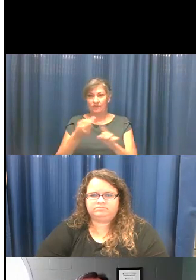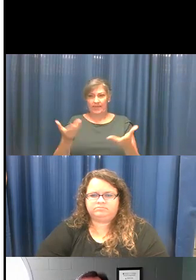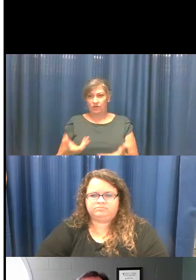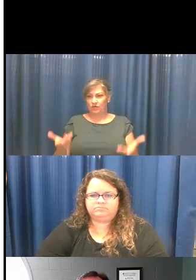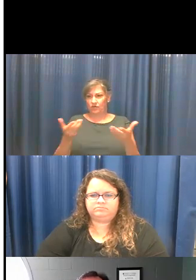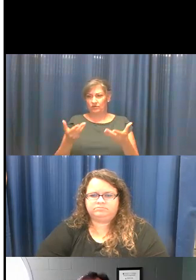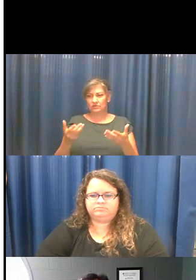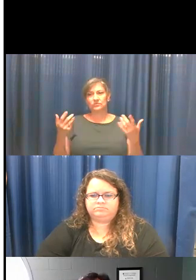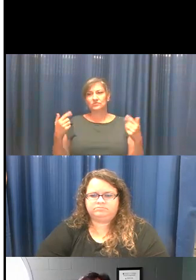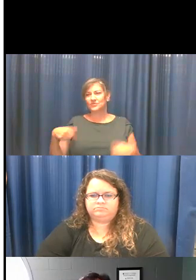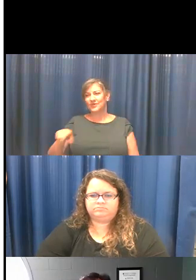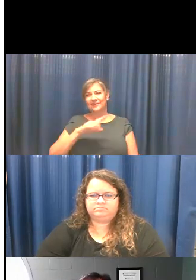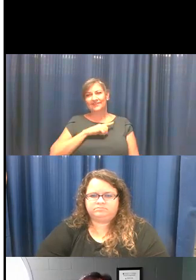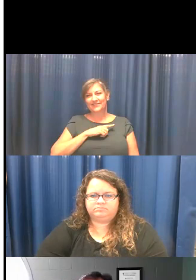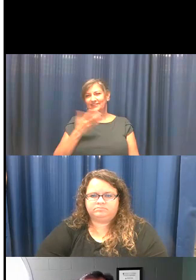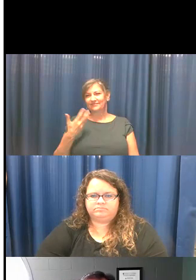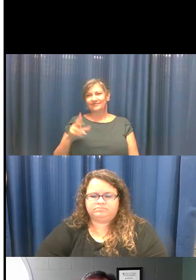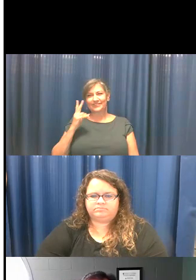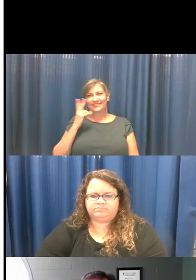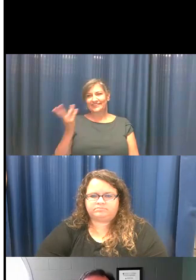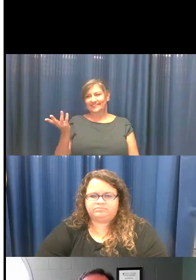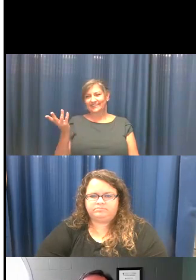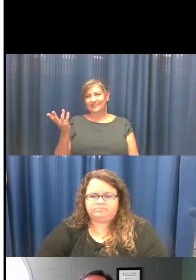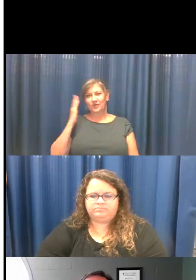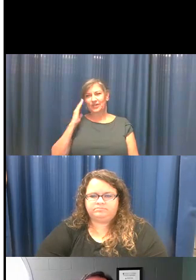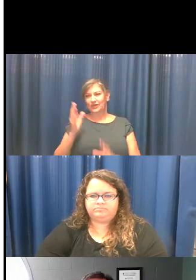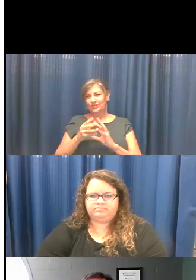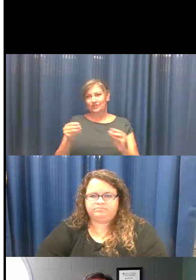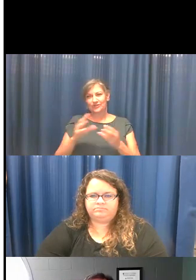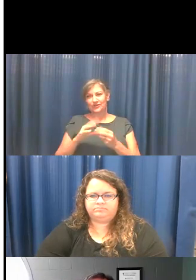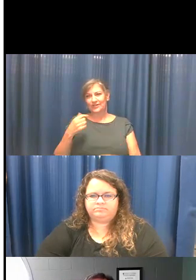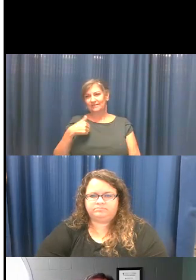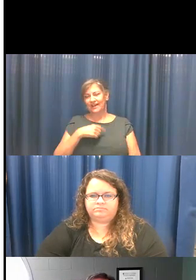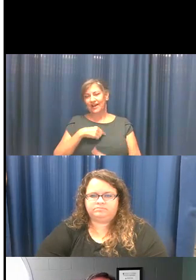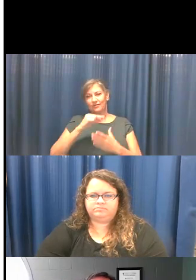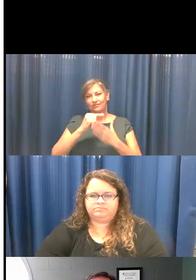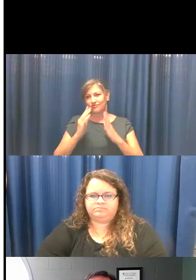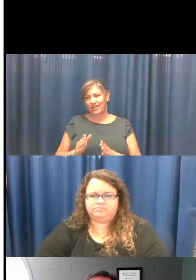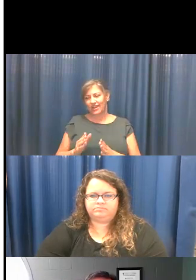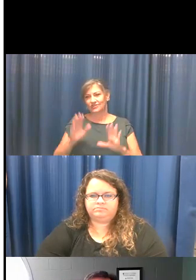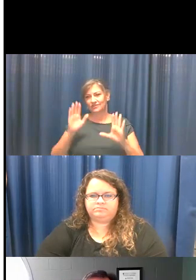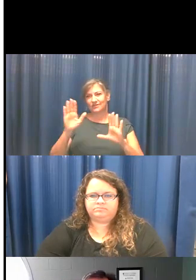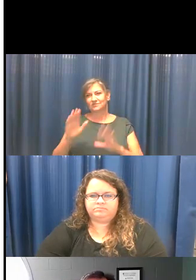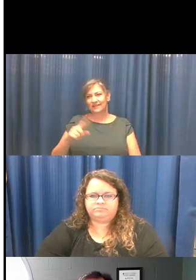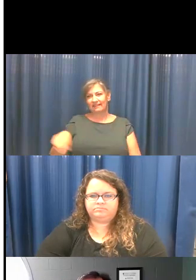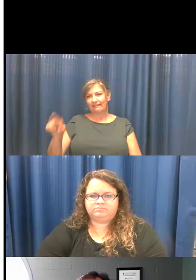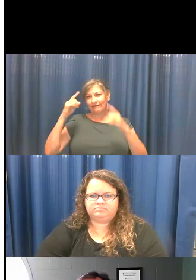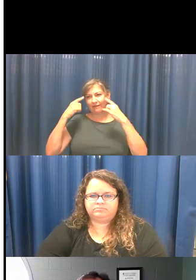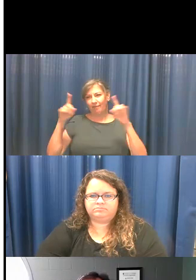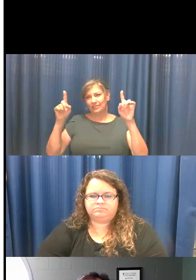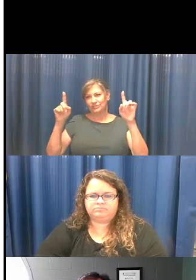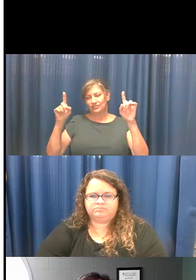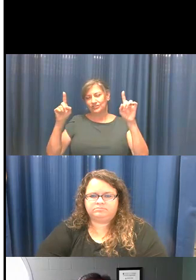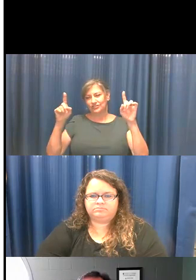all seen it. And we know the stories of our graduates and the remarkable things that they've accomplished.